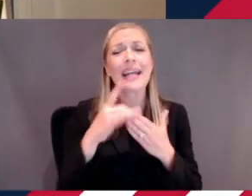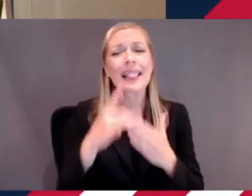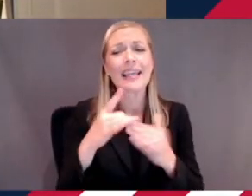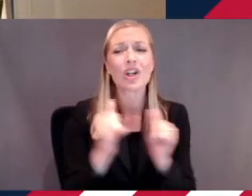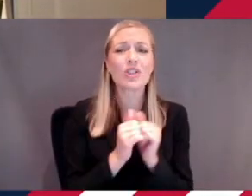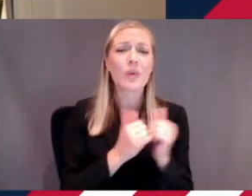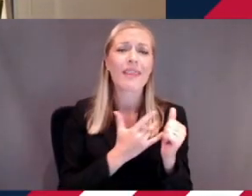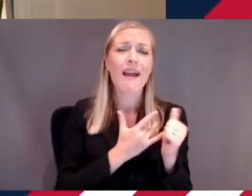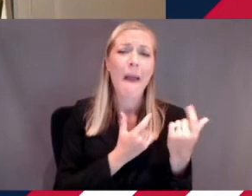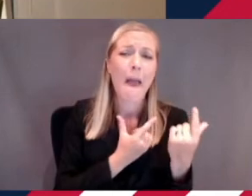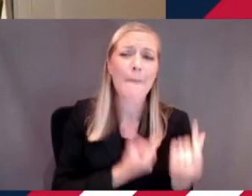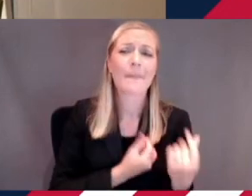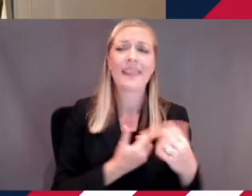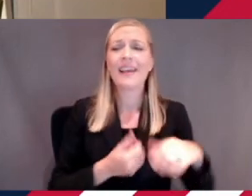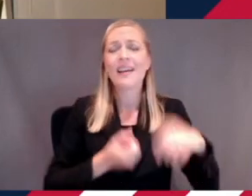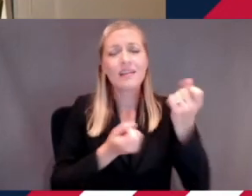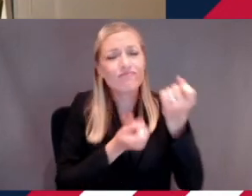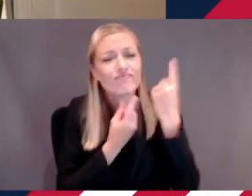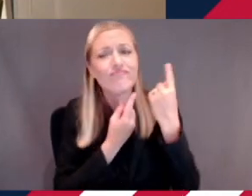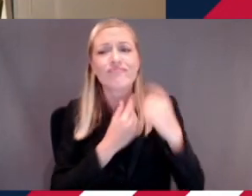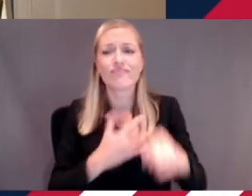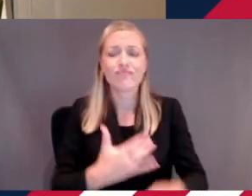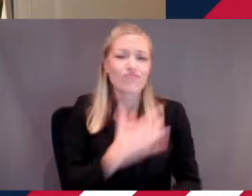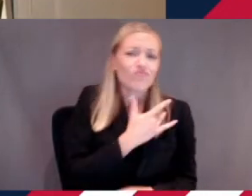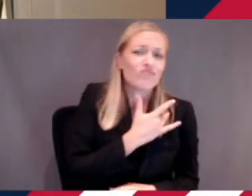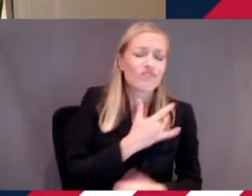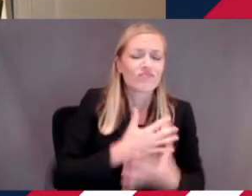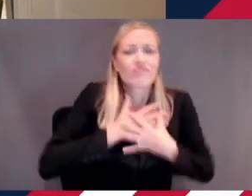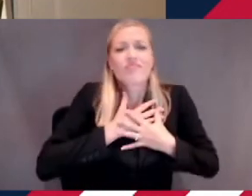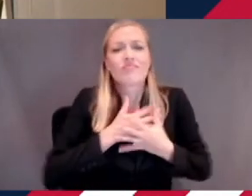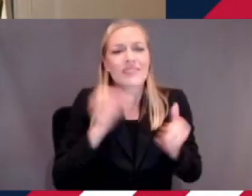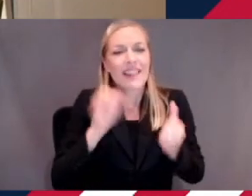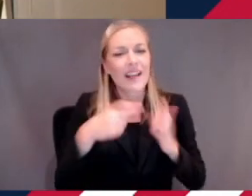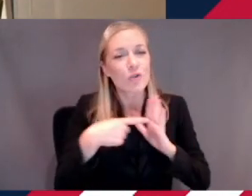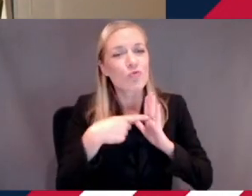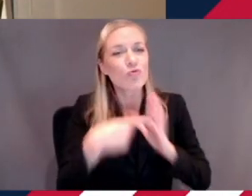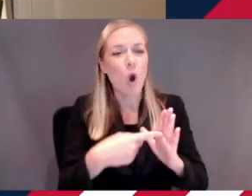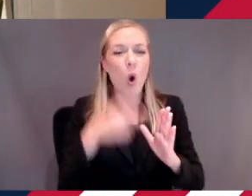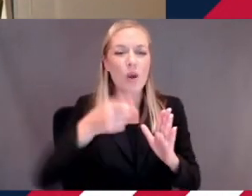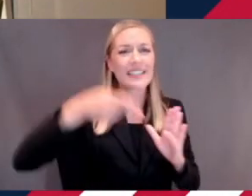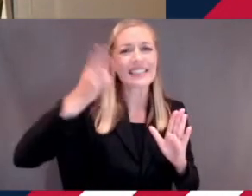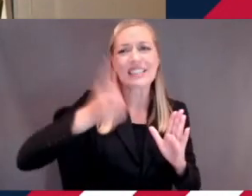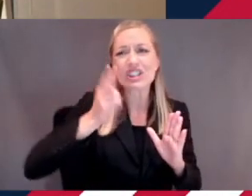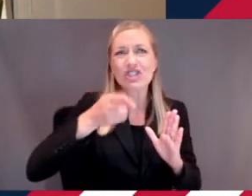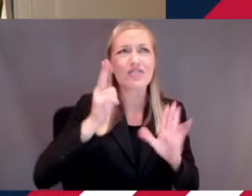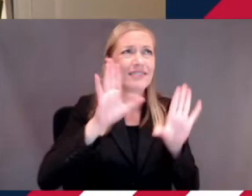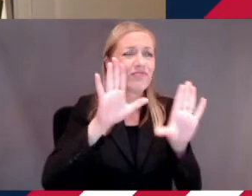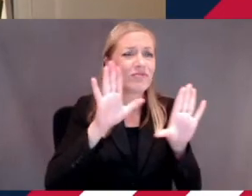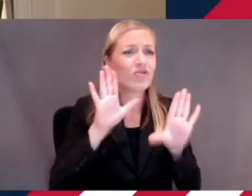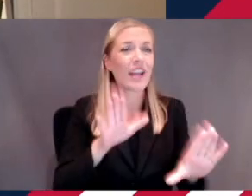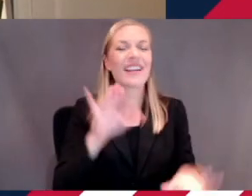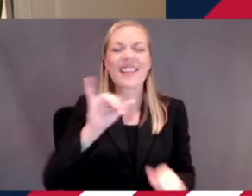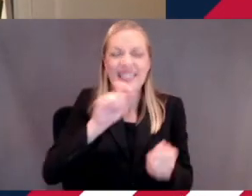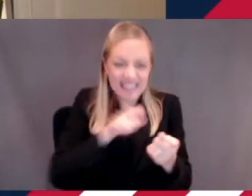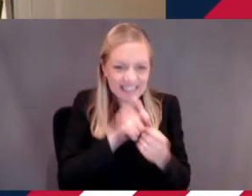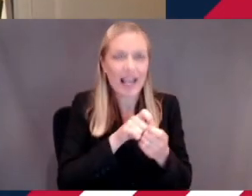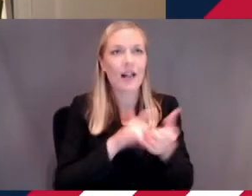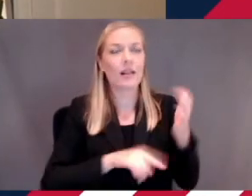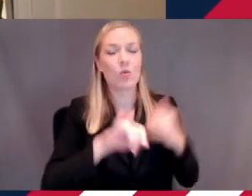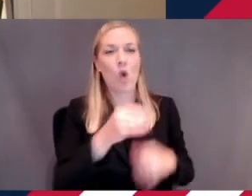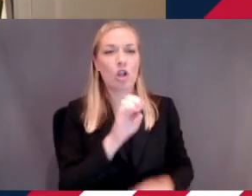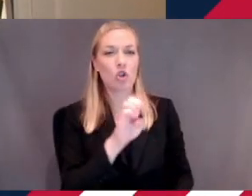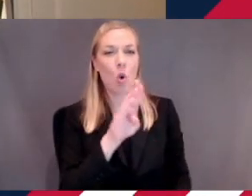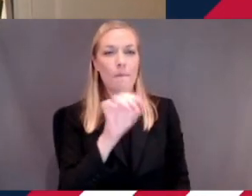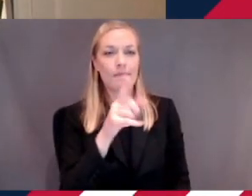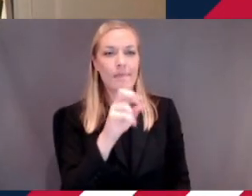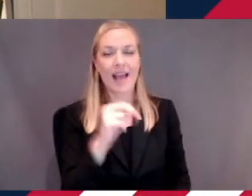leadership that can unite, leadership with a demonstrated track record of accomplishment. And that's exactly what Joe Biden has done. Fighting for that